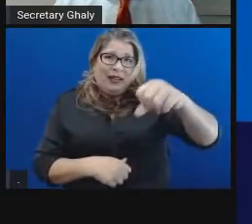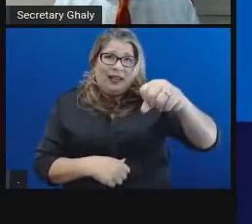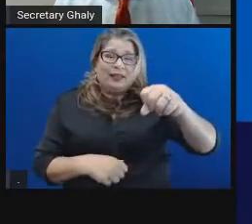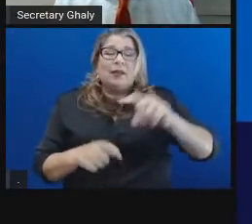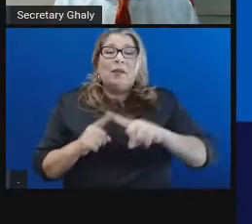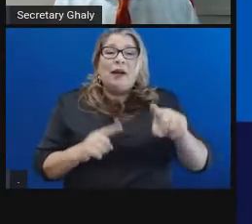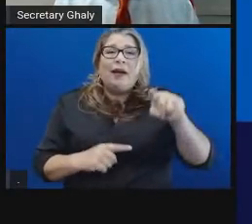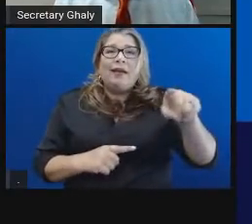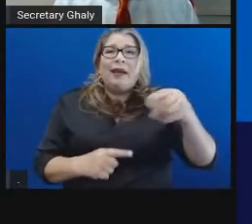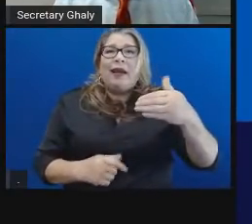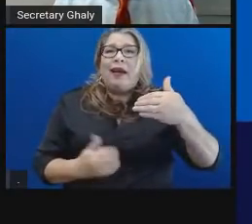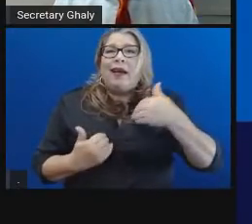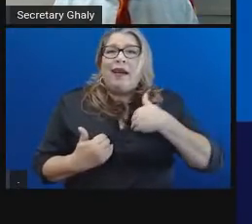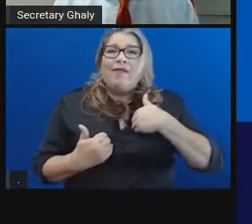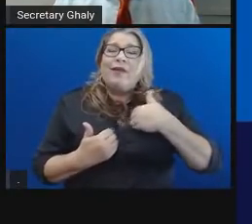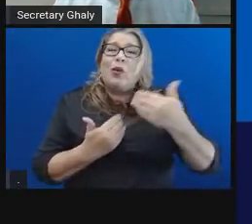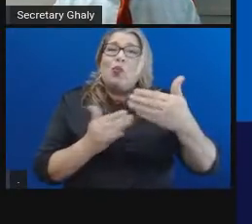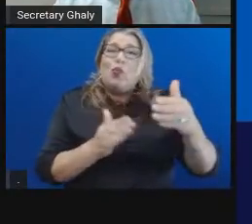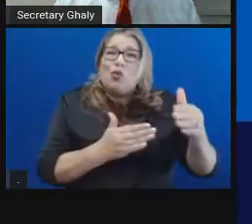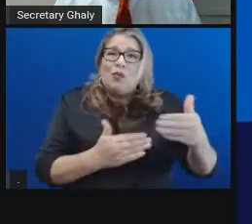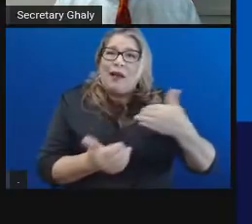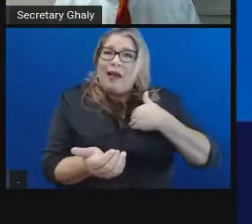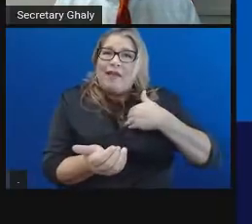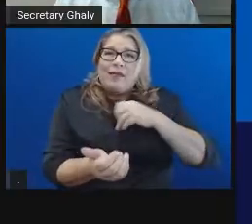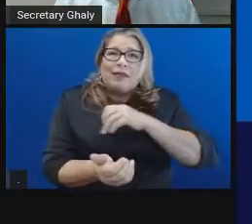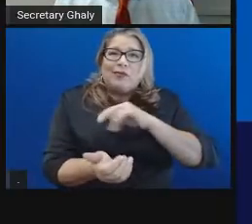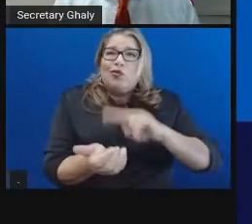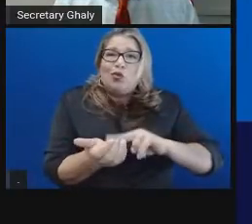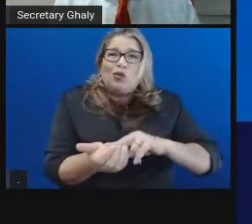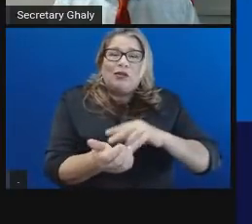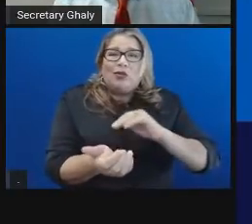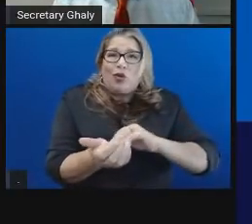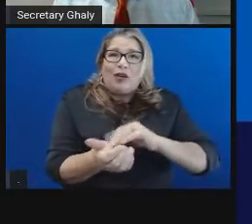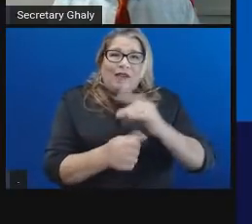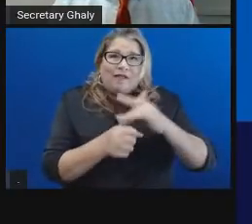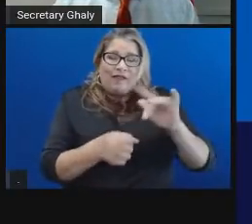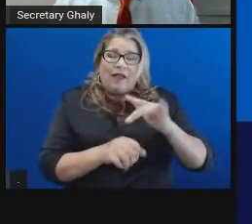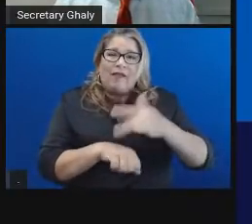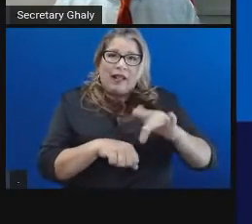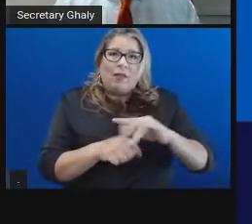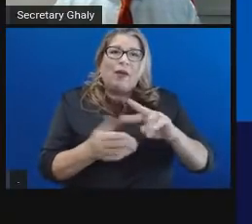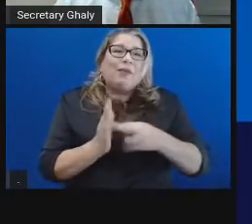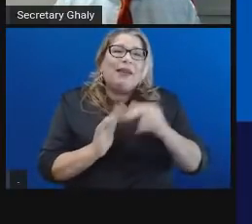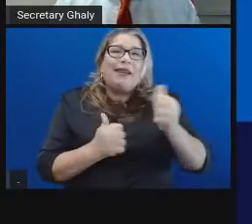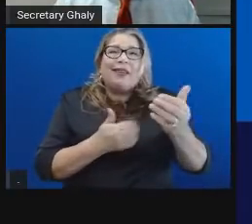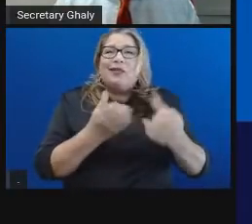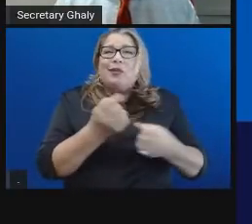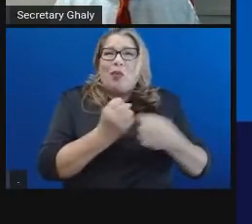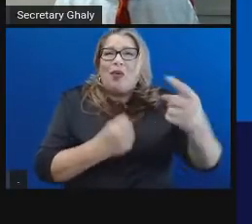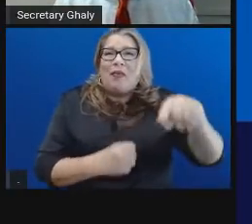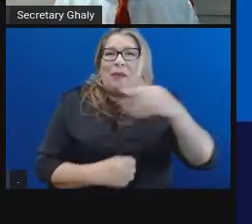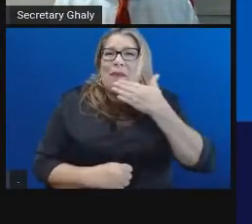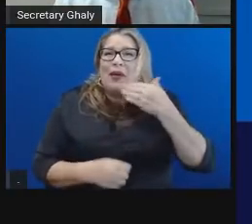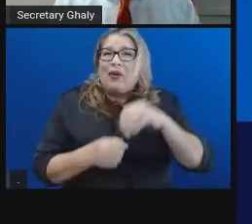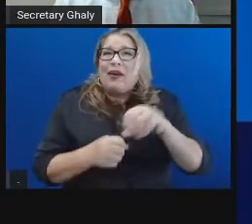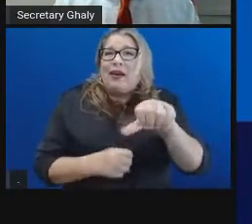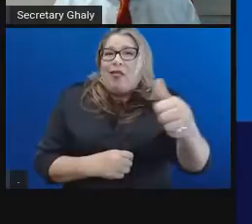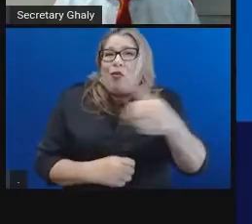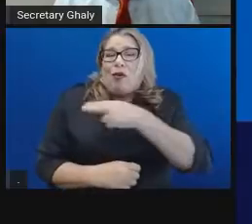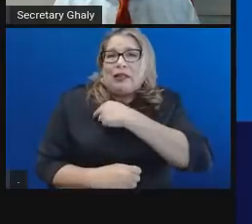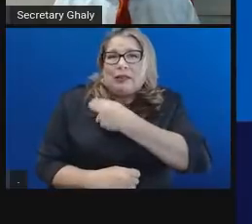care at the level we all expect. Since New Year's Eve, after working hard with hospitals,